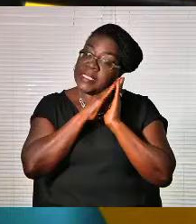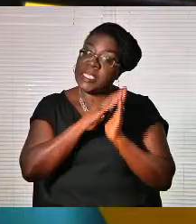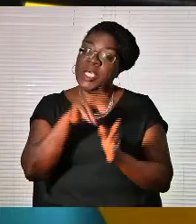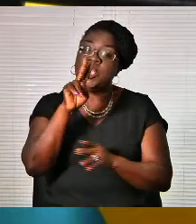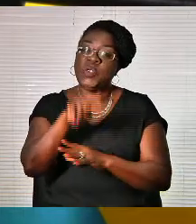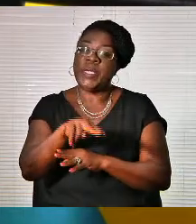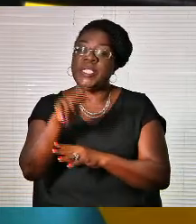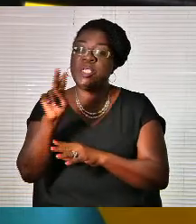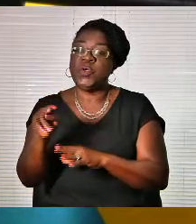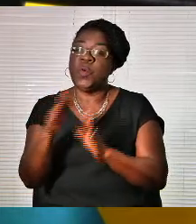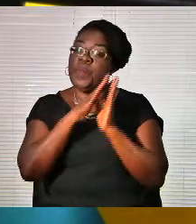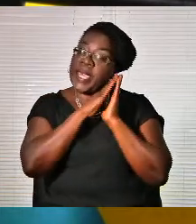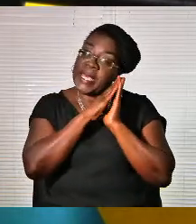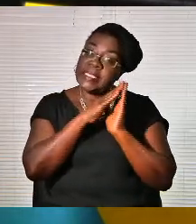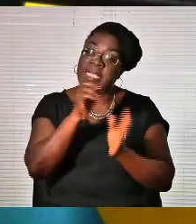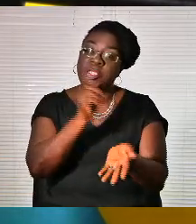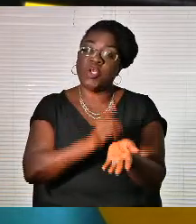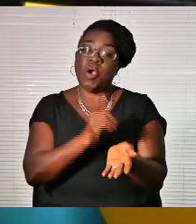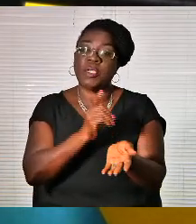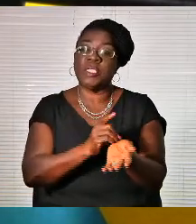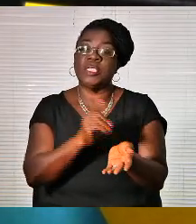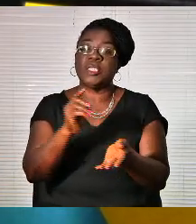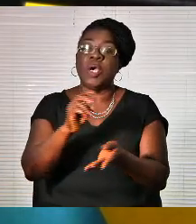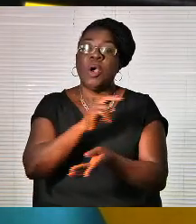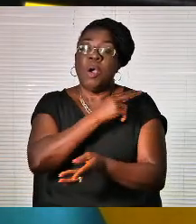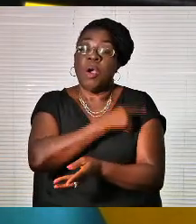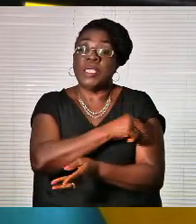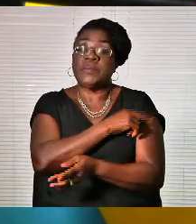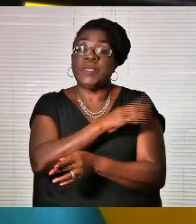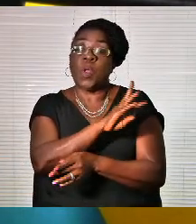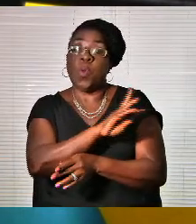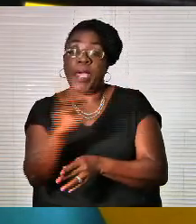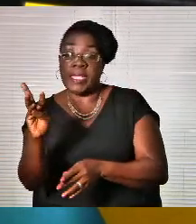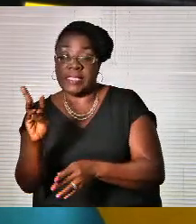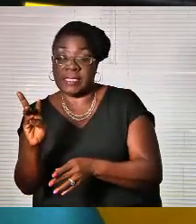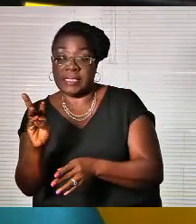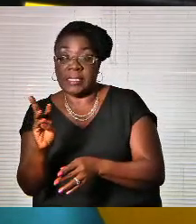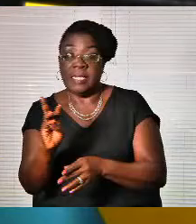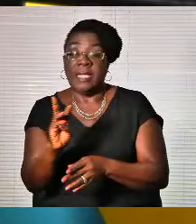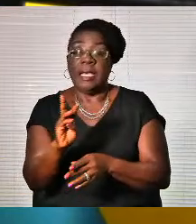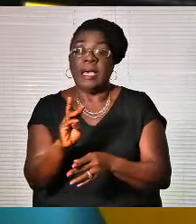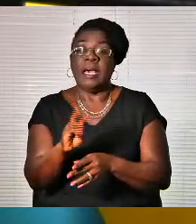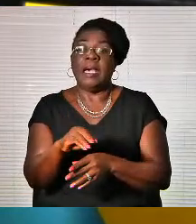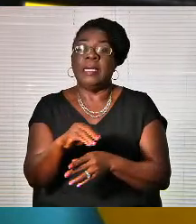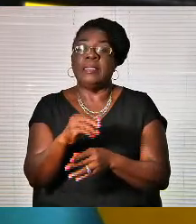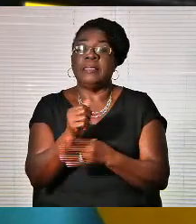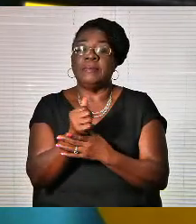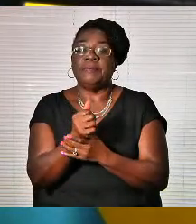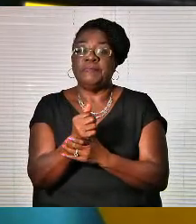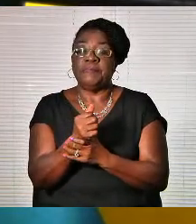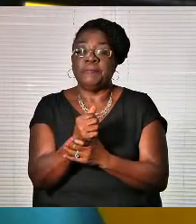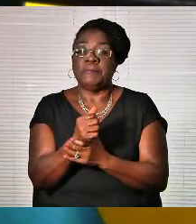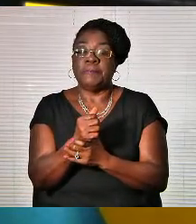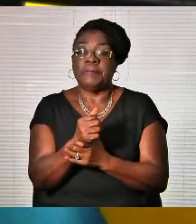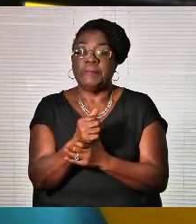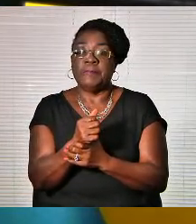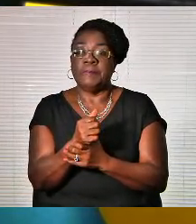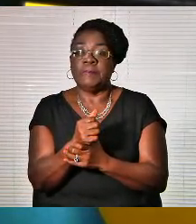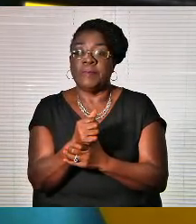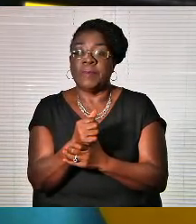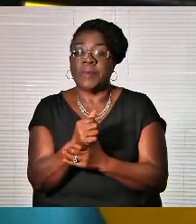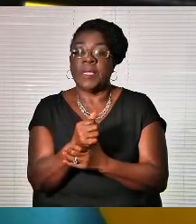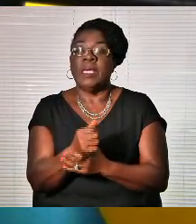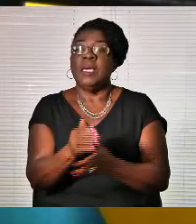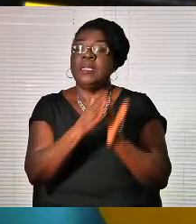Hospital West, and Doctors Hospital East has made 5 beds available for COVID-19 care. The